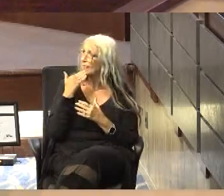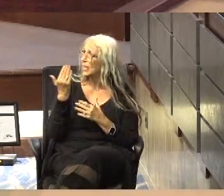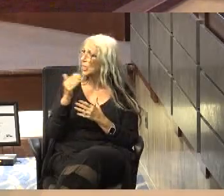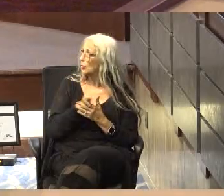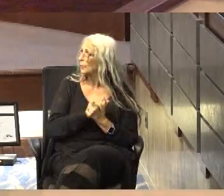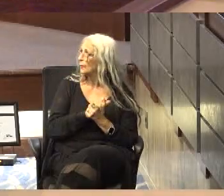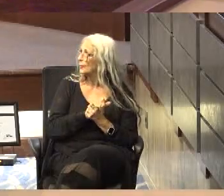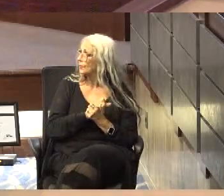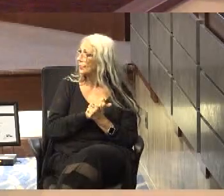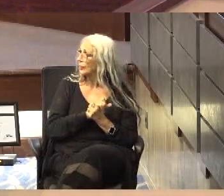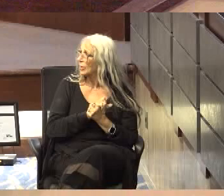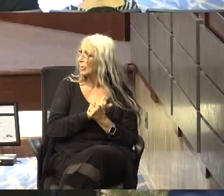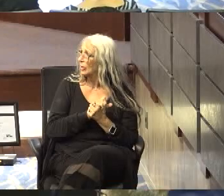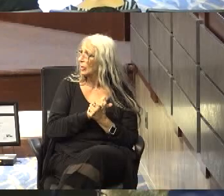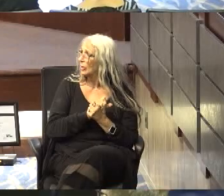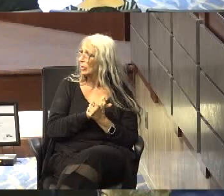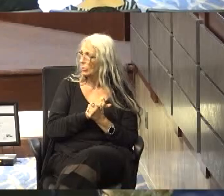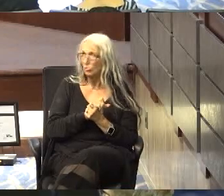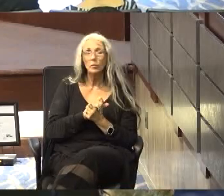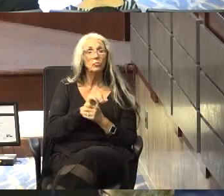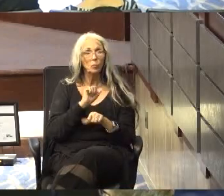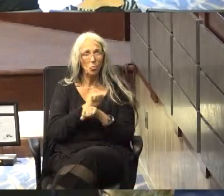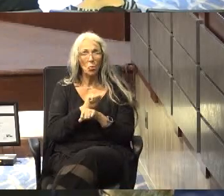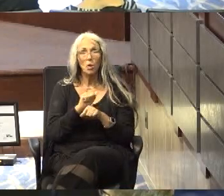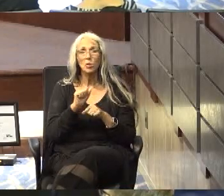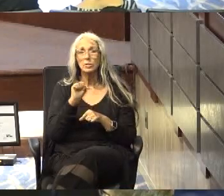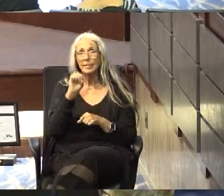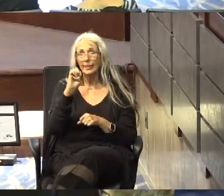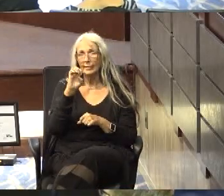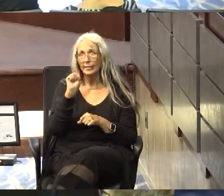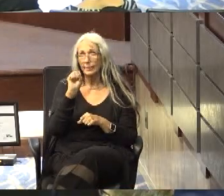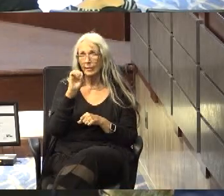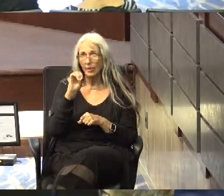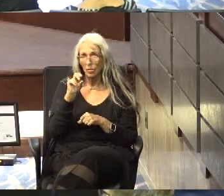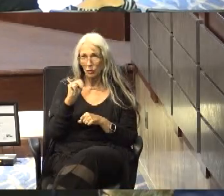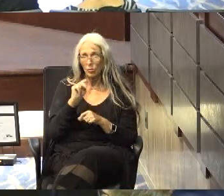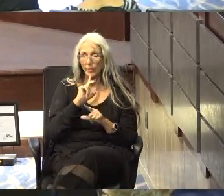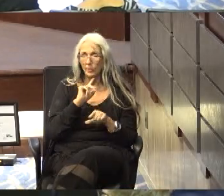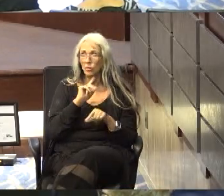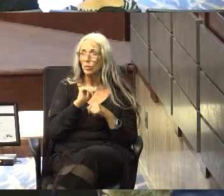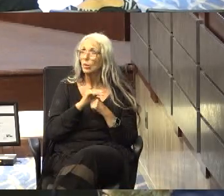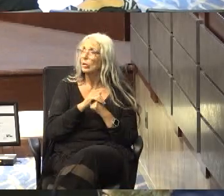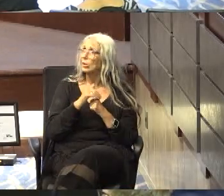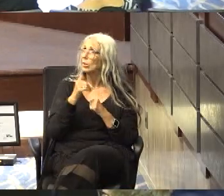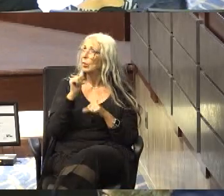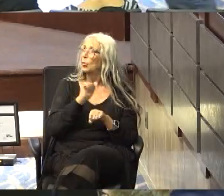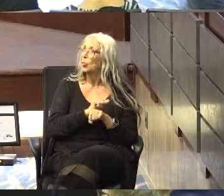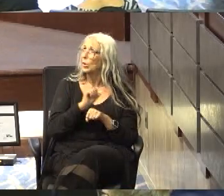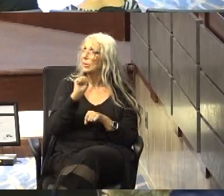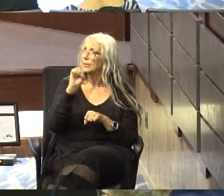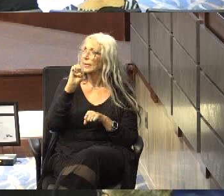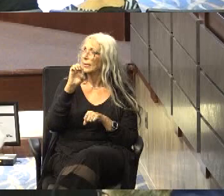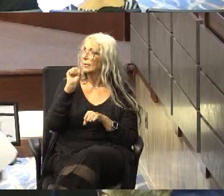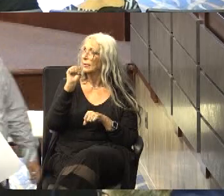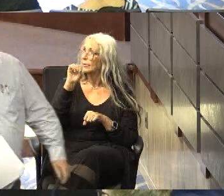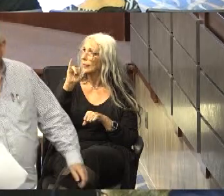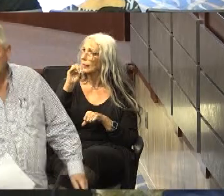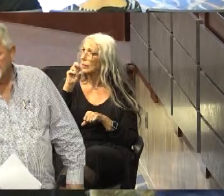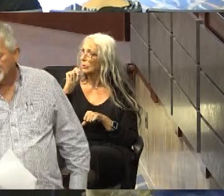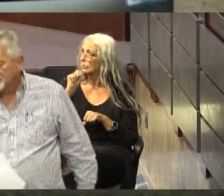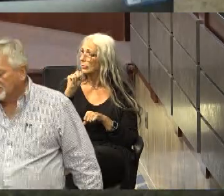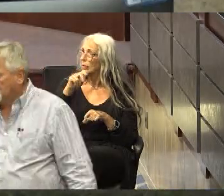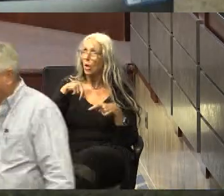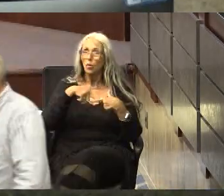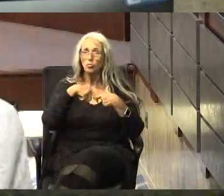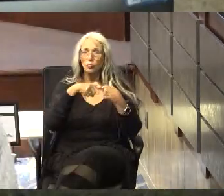make sure those get answered here in this presentation. Appreciate you being here. Is there anyone else here to speak on a work session? If not, then we will